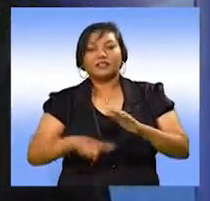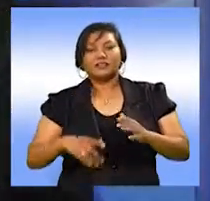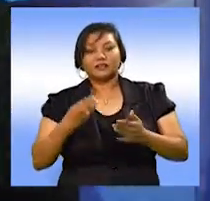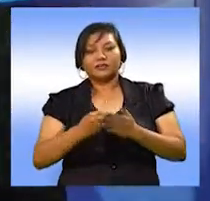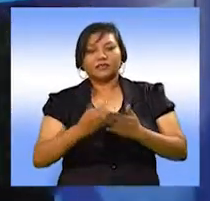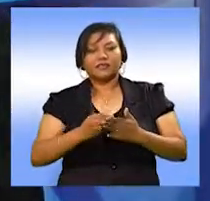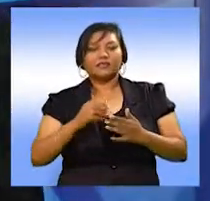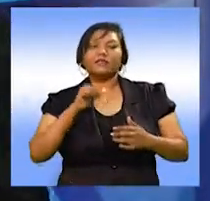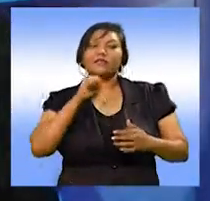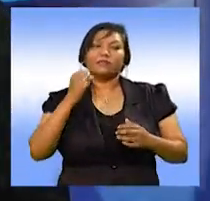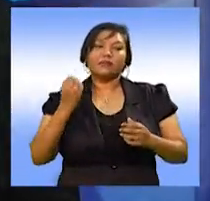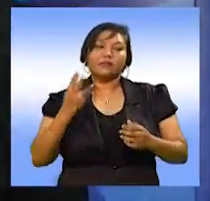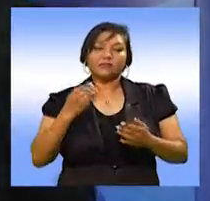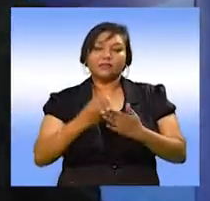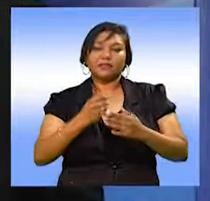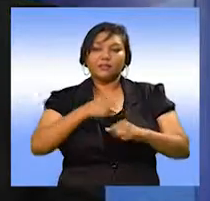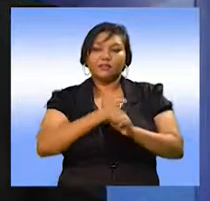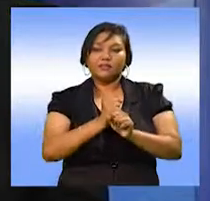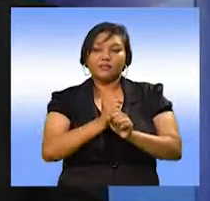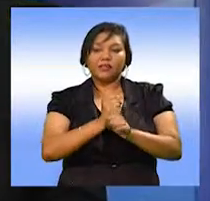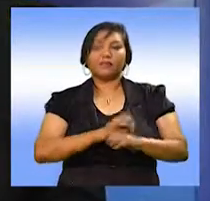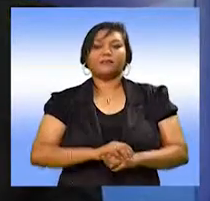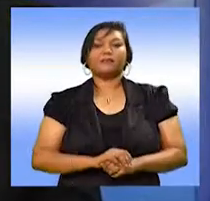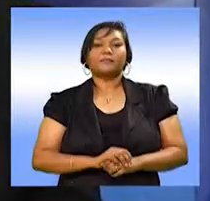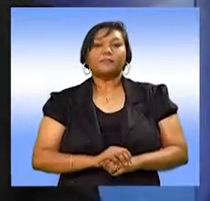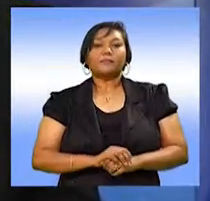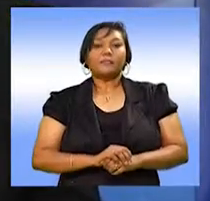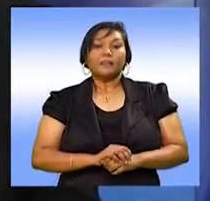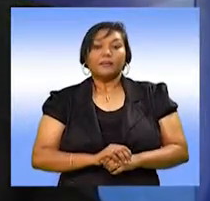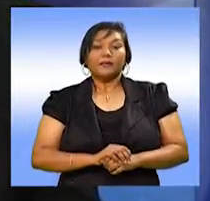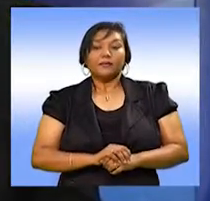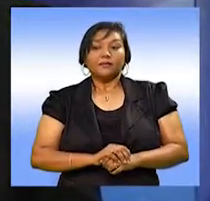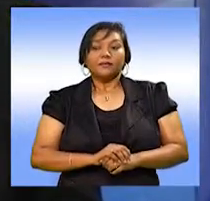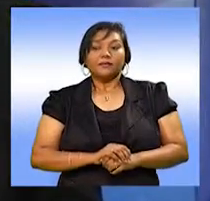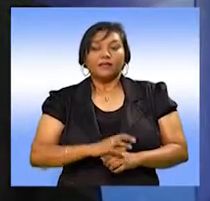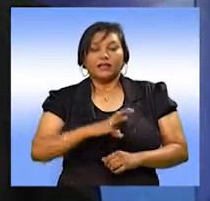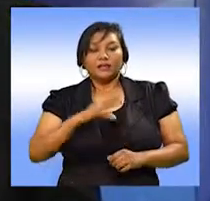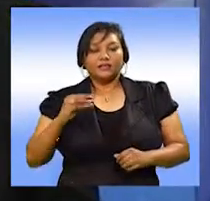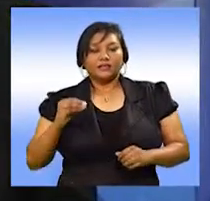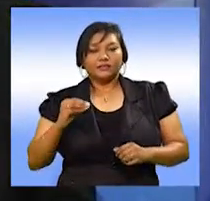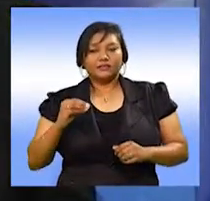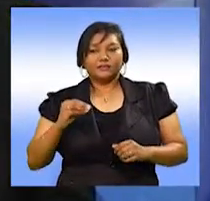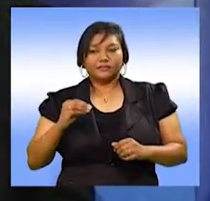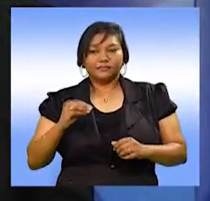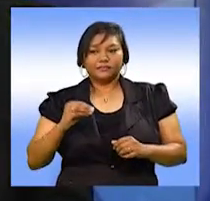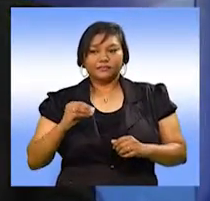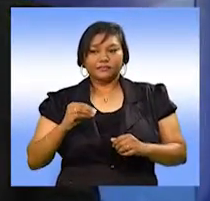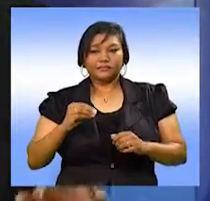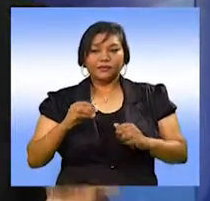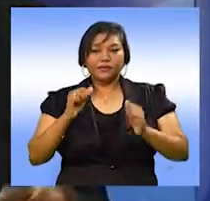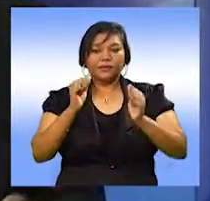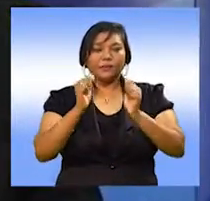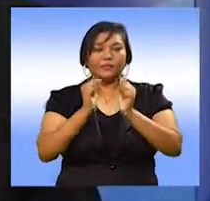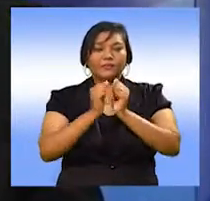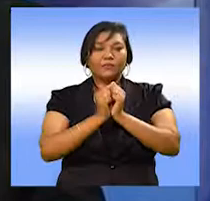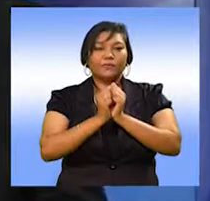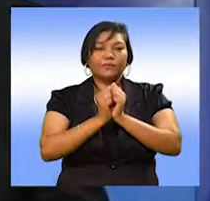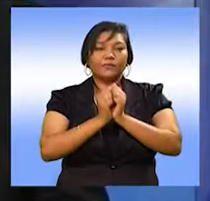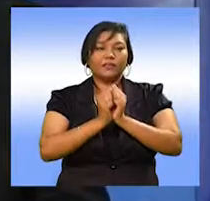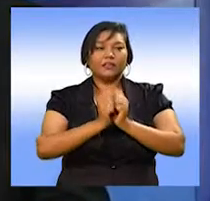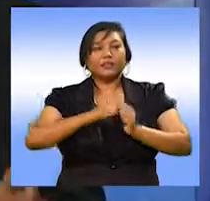not. It's a reality. It's not. And of course, the other